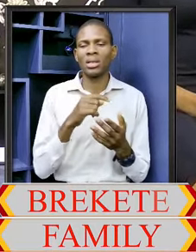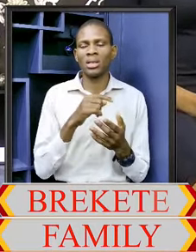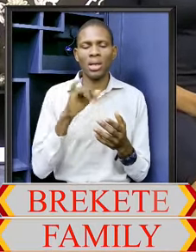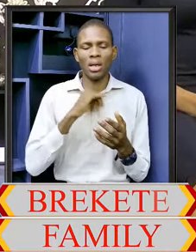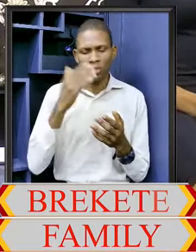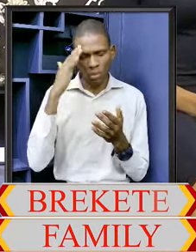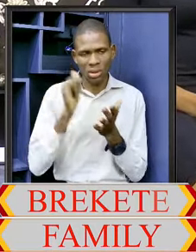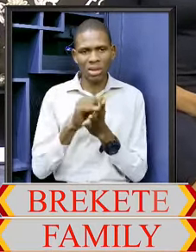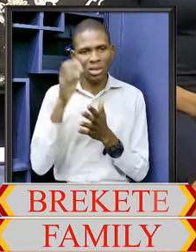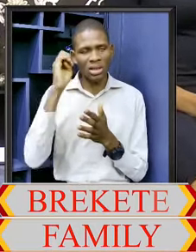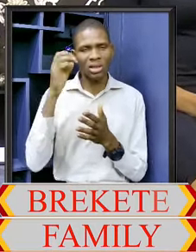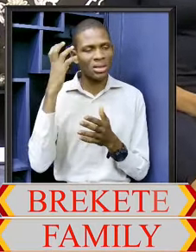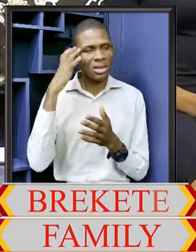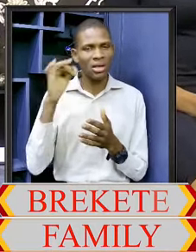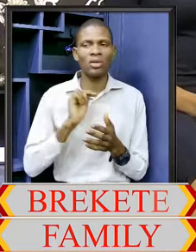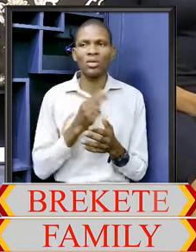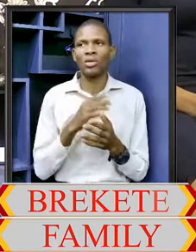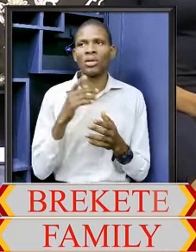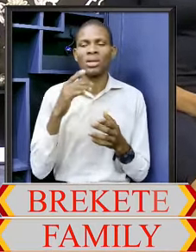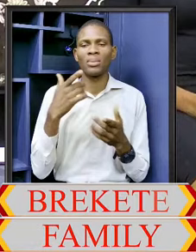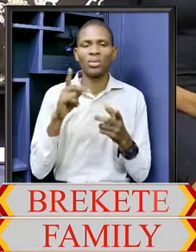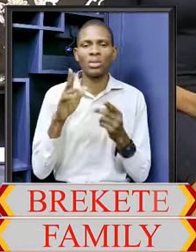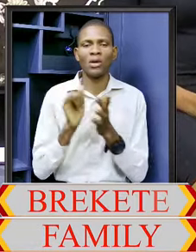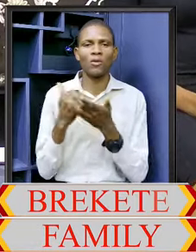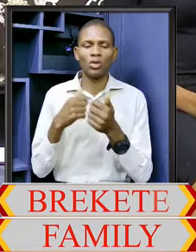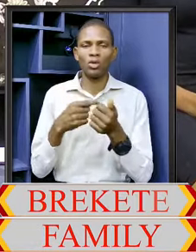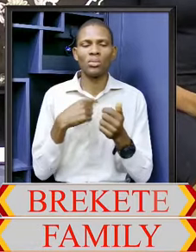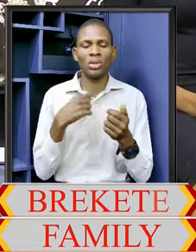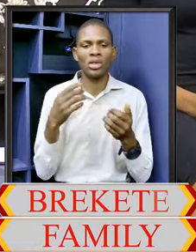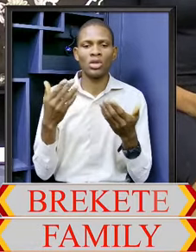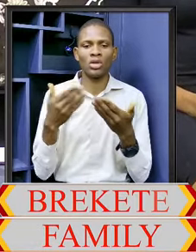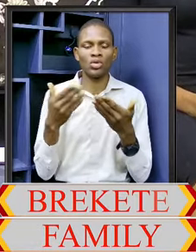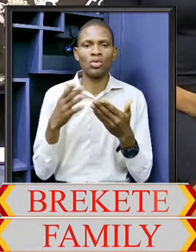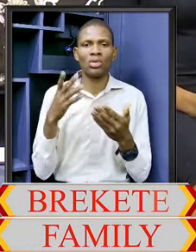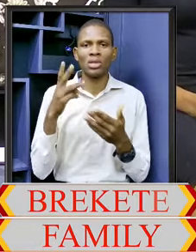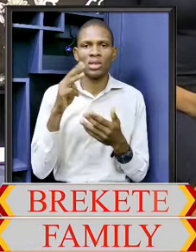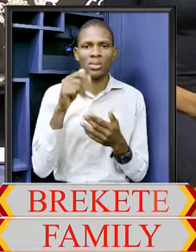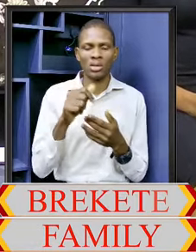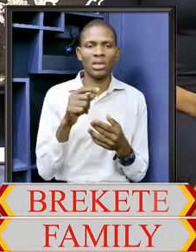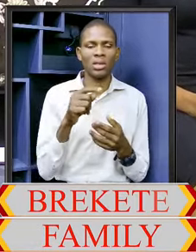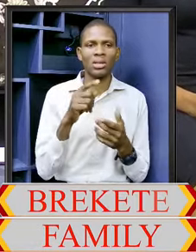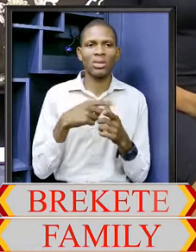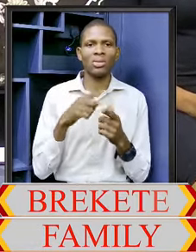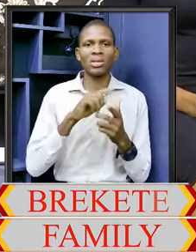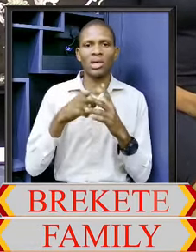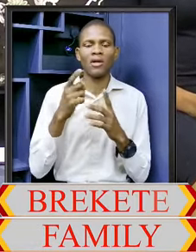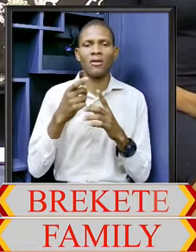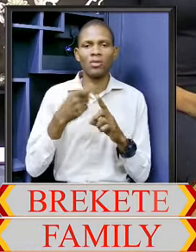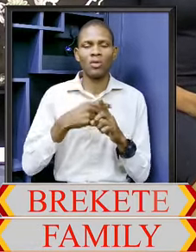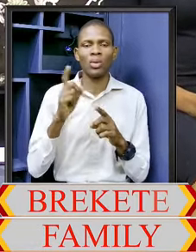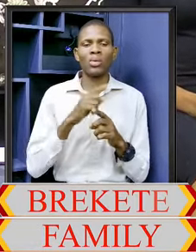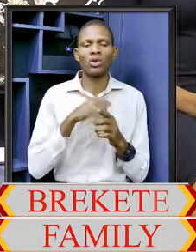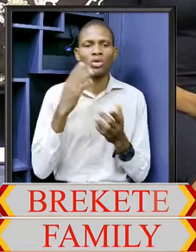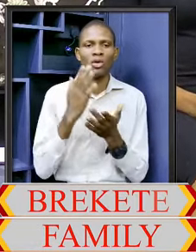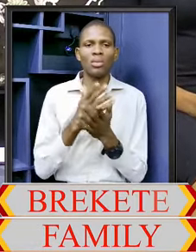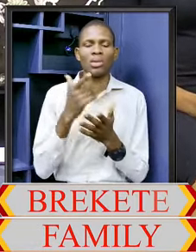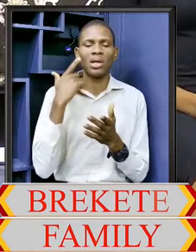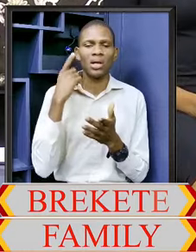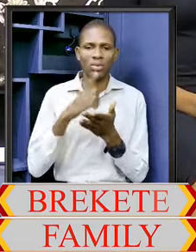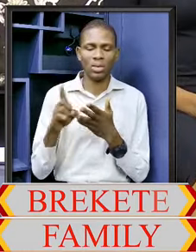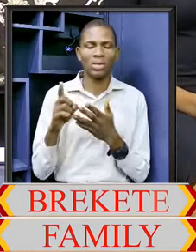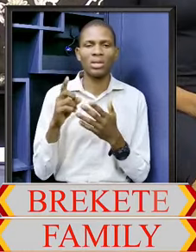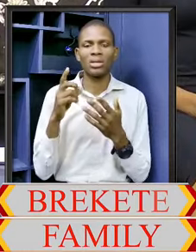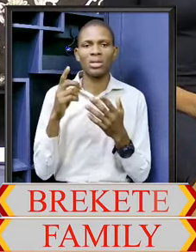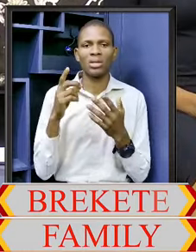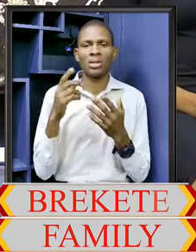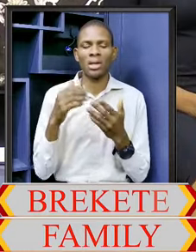us. Make the people who follow me introduce themselves. Then we go start from where we stopped last week, see where we reach, carry them over to